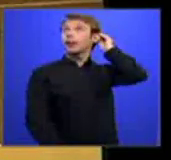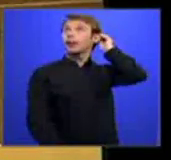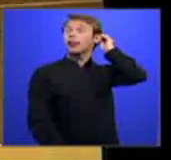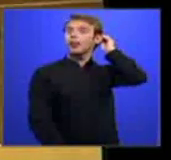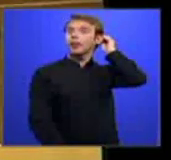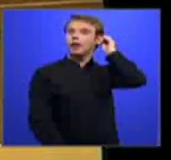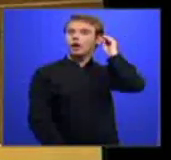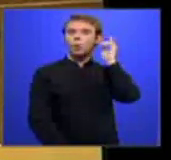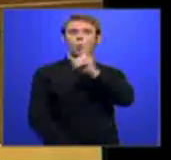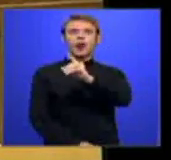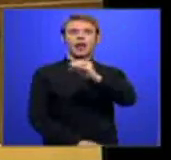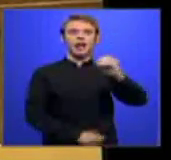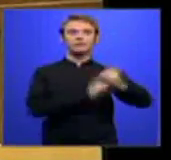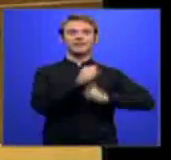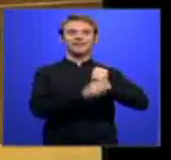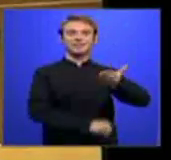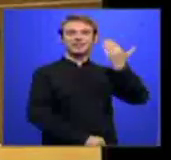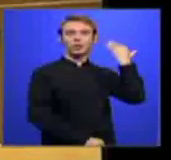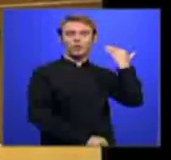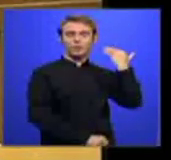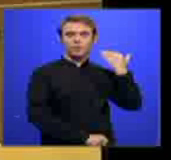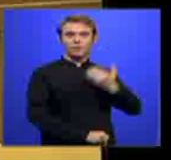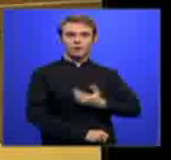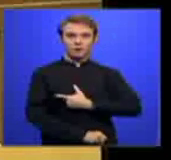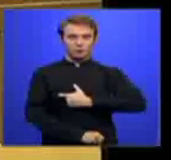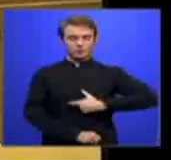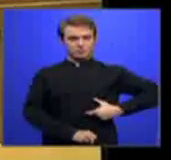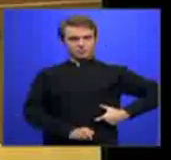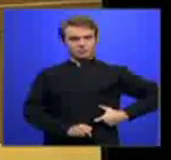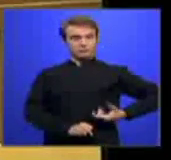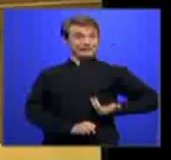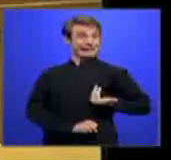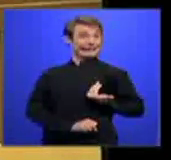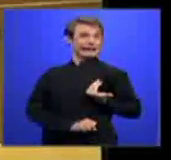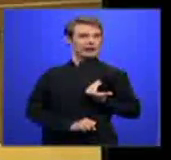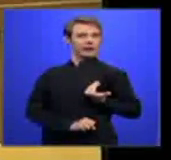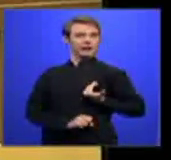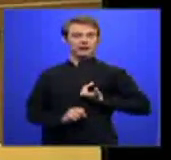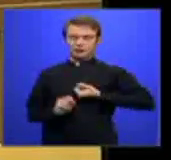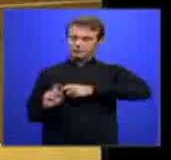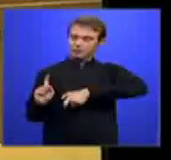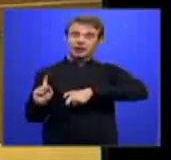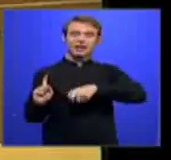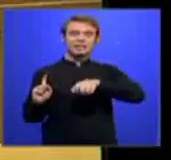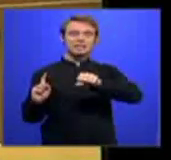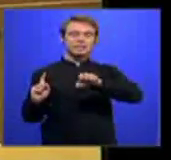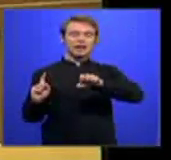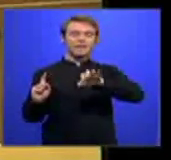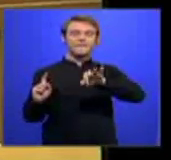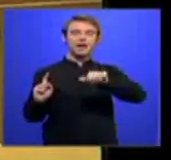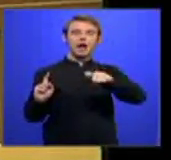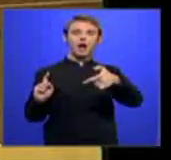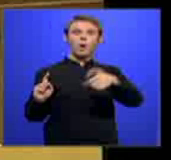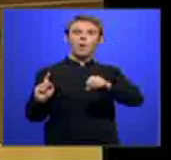Former ANC President Sifaku Makhatu outlined as much in his